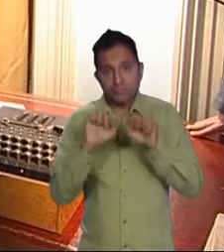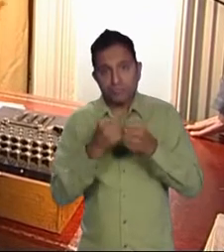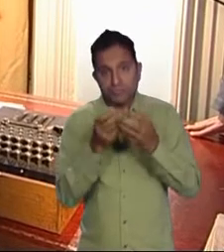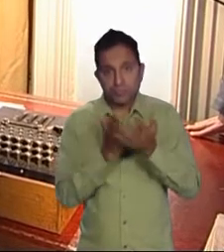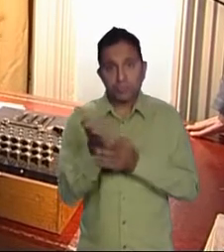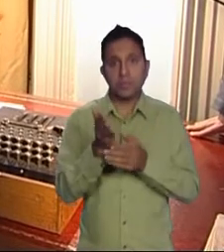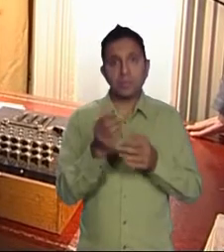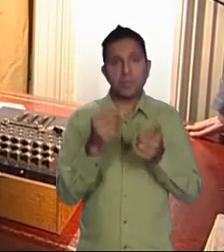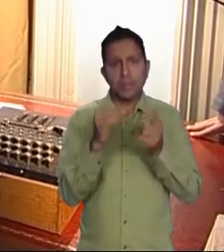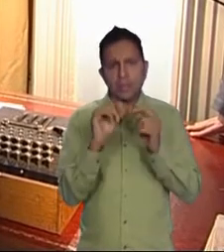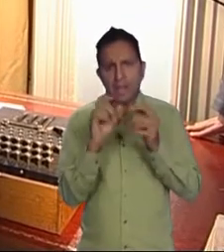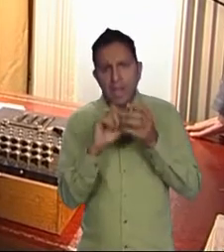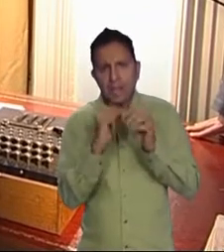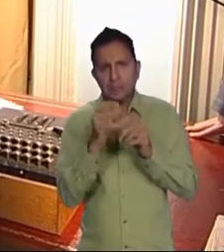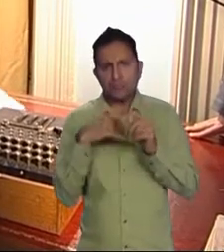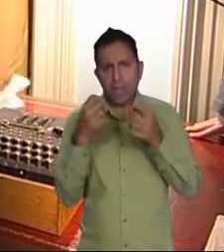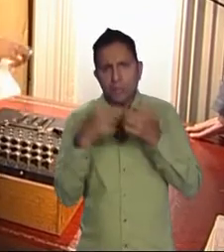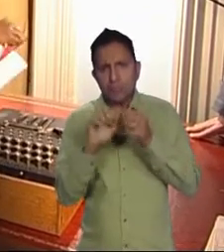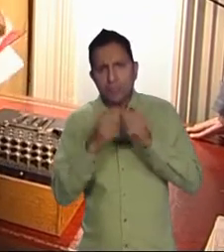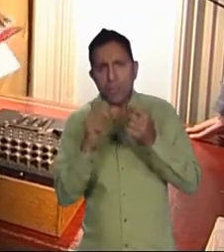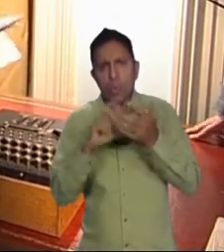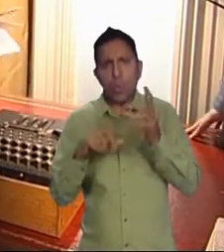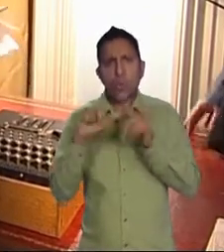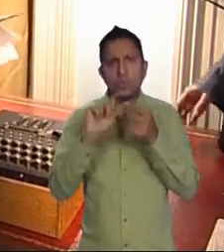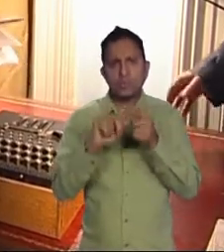me giving you a coded message. In fact,